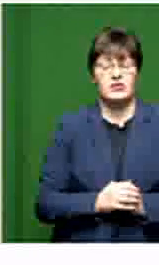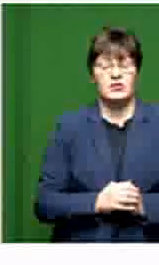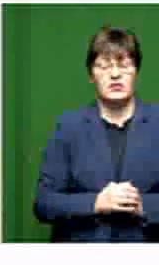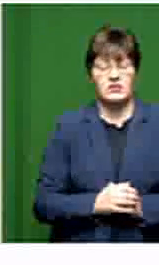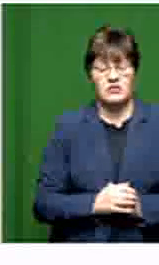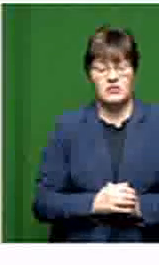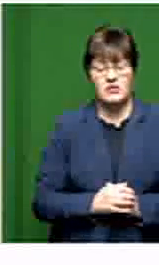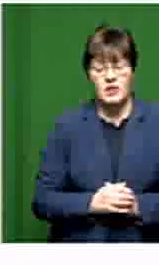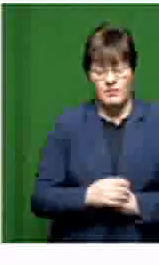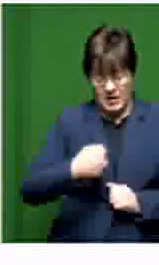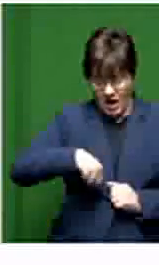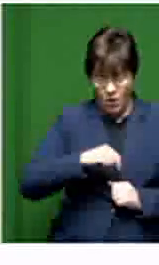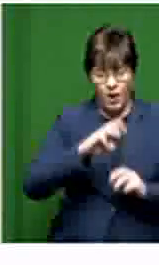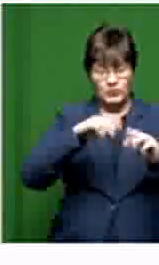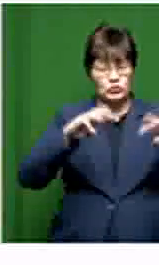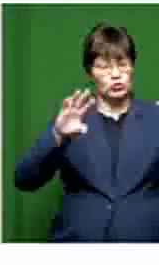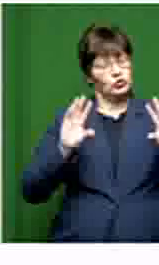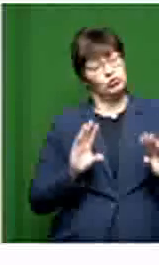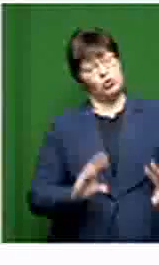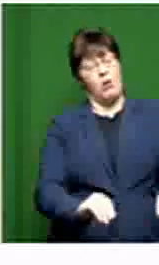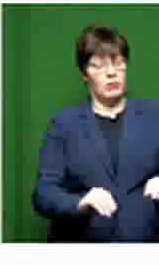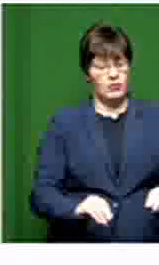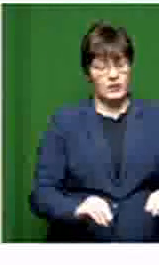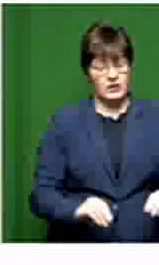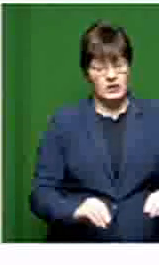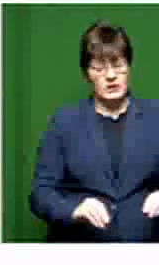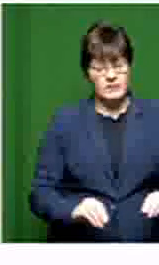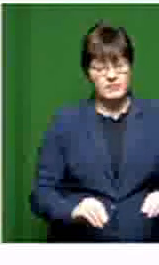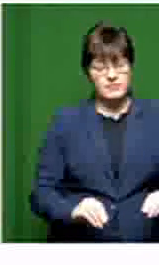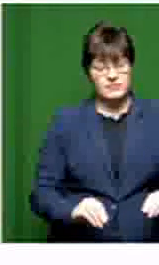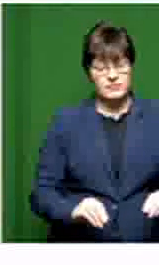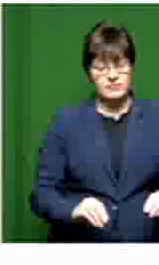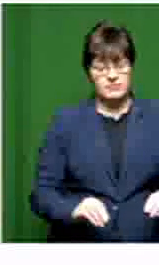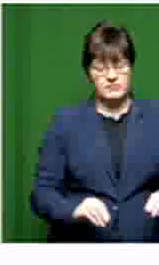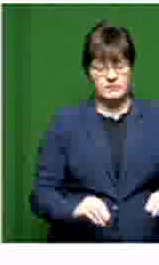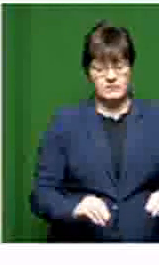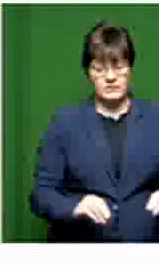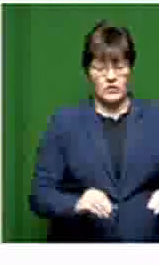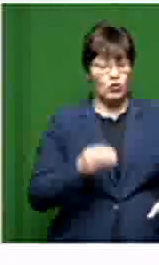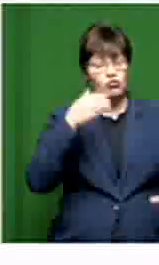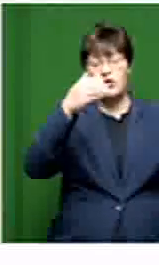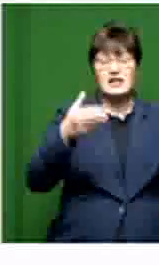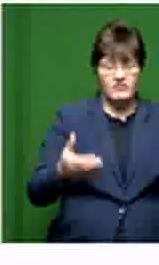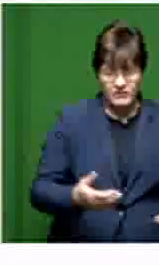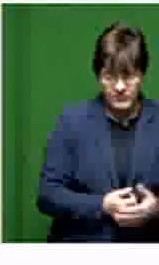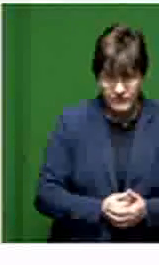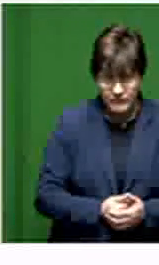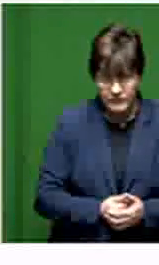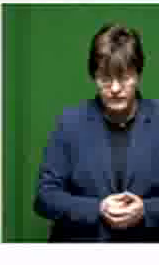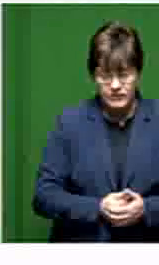didn't stop our museums from being quite creative in terms of